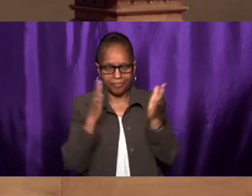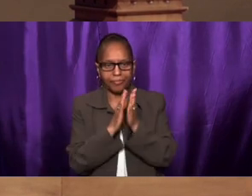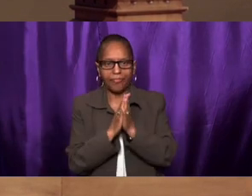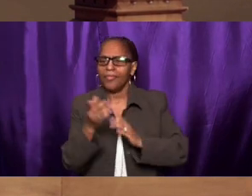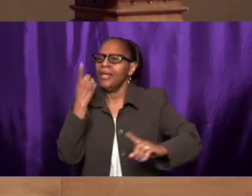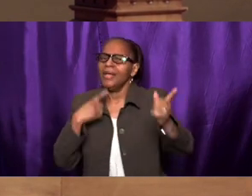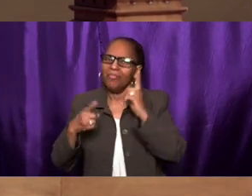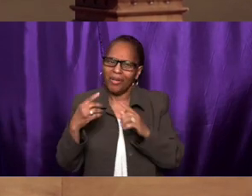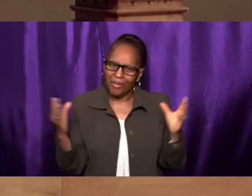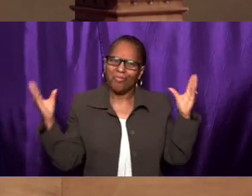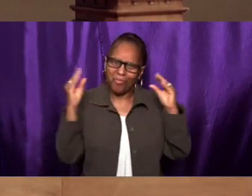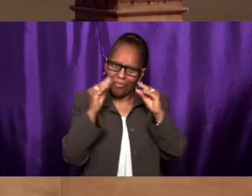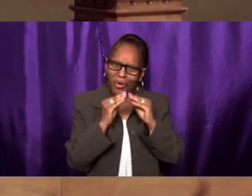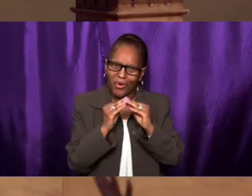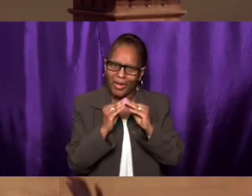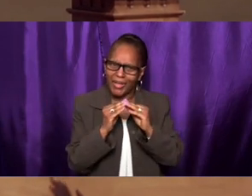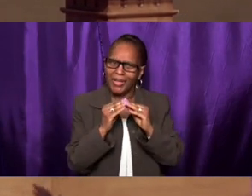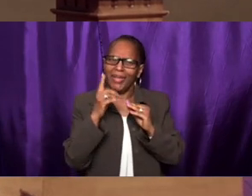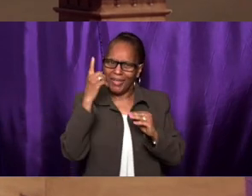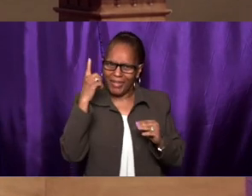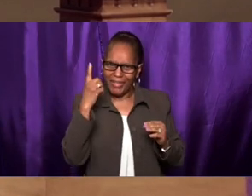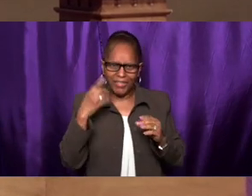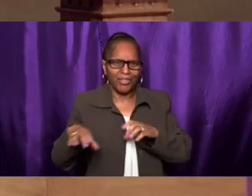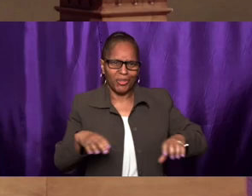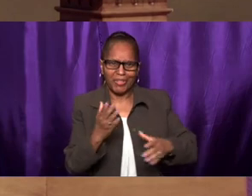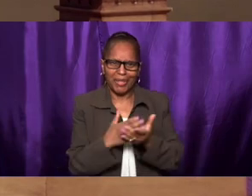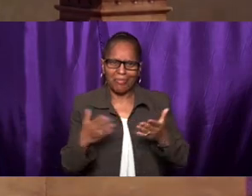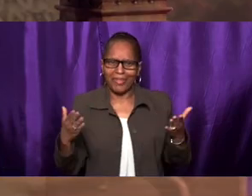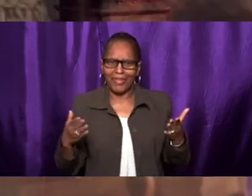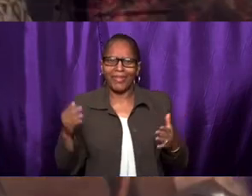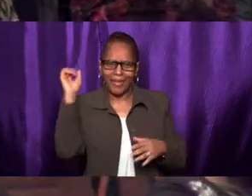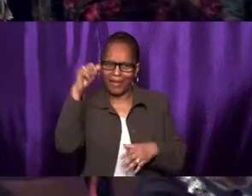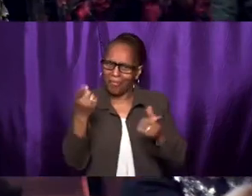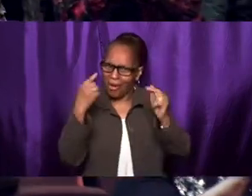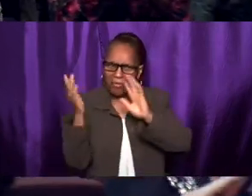Come on, give him a little bit more because he's up to something. He's up to